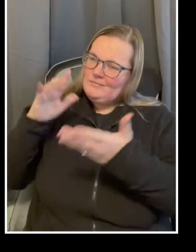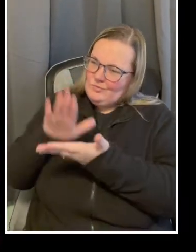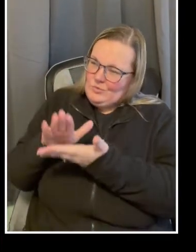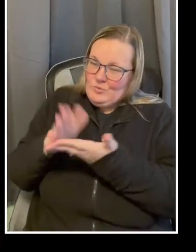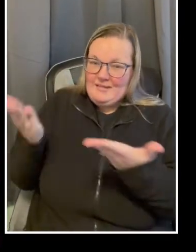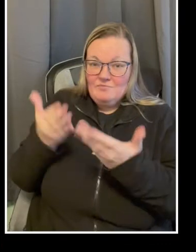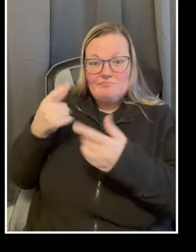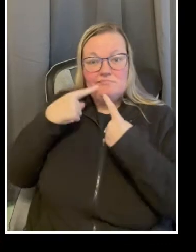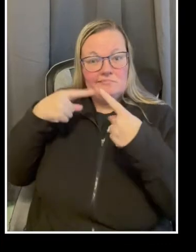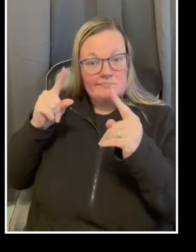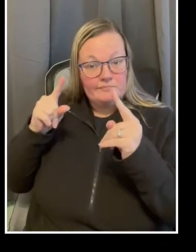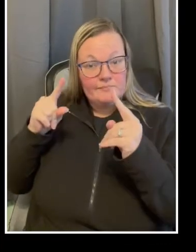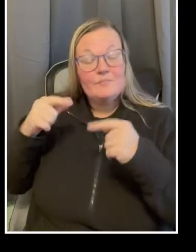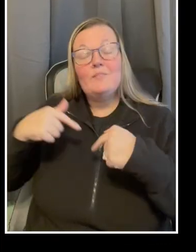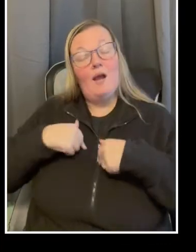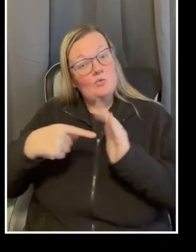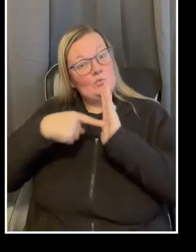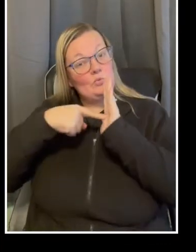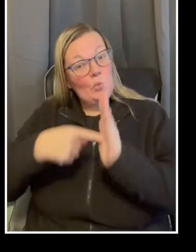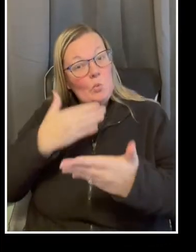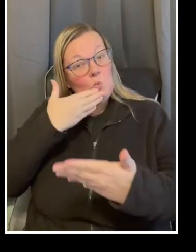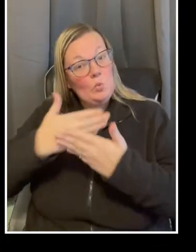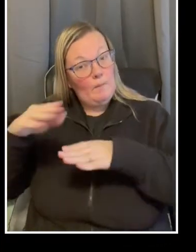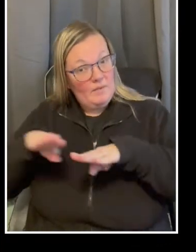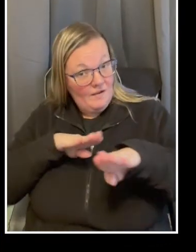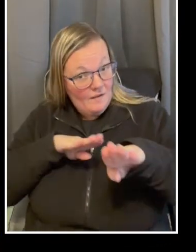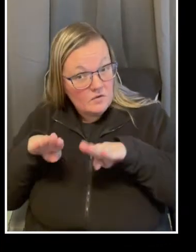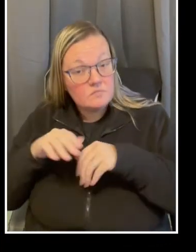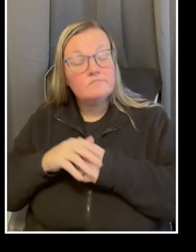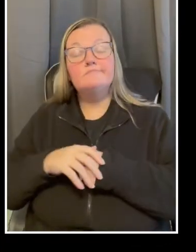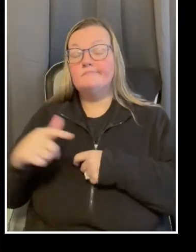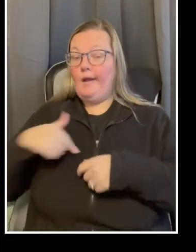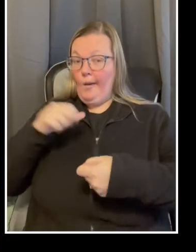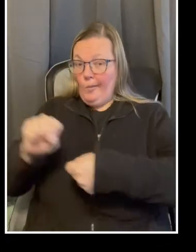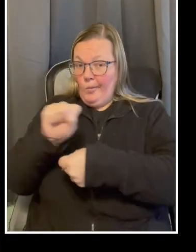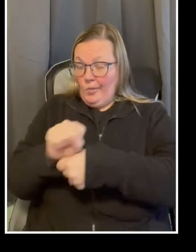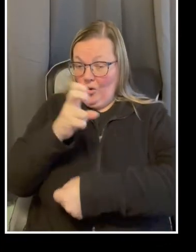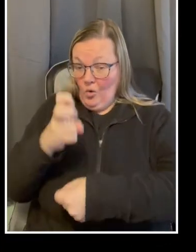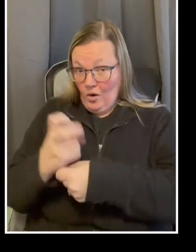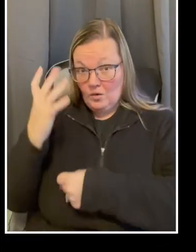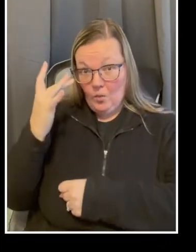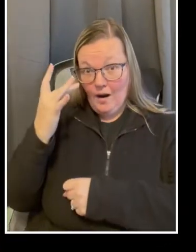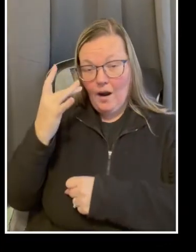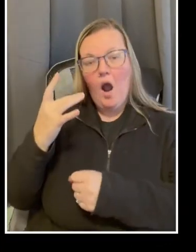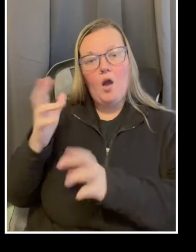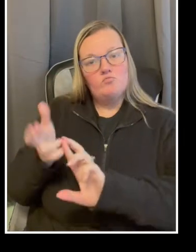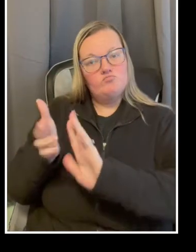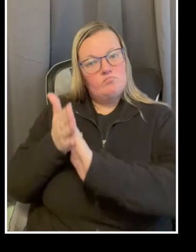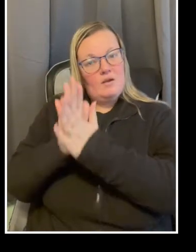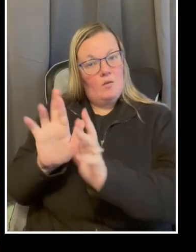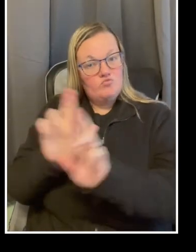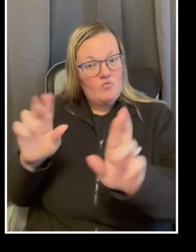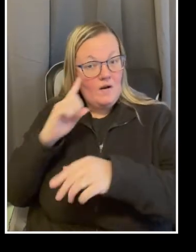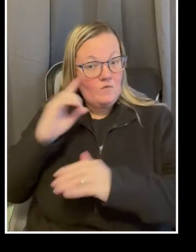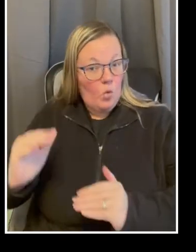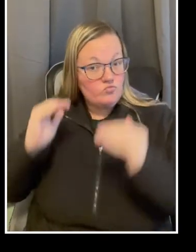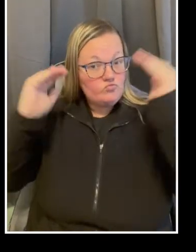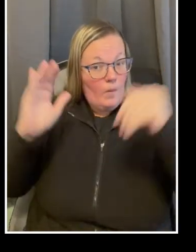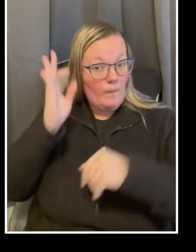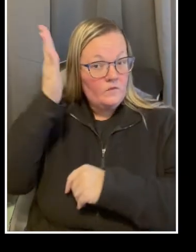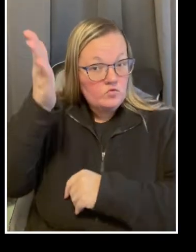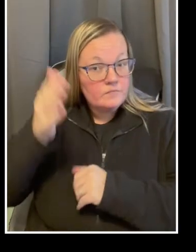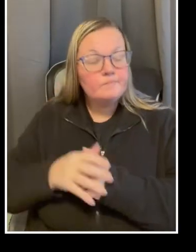academic excellence. I exemplify high moral character. I work diligently to prepare for my future.